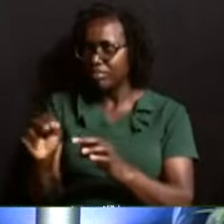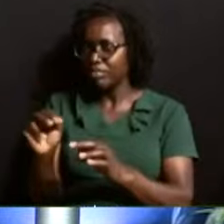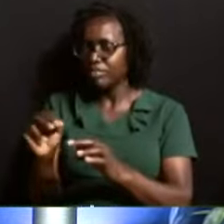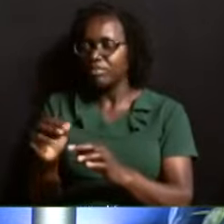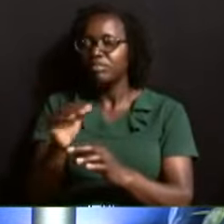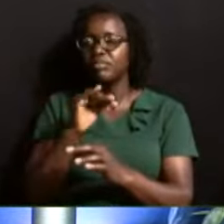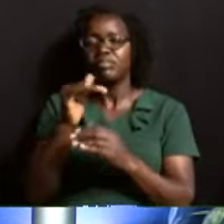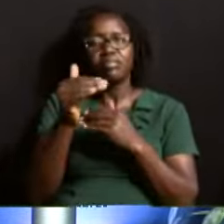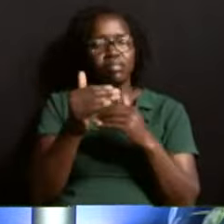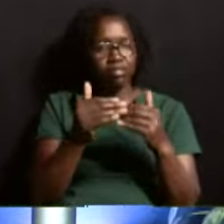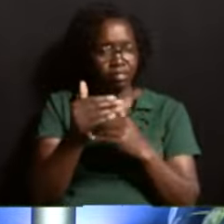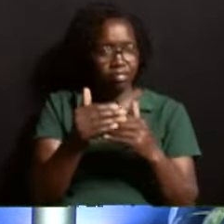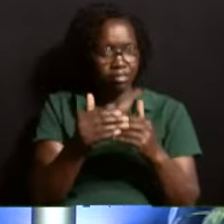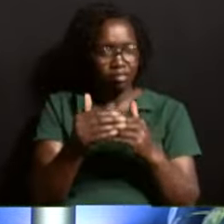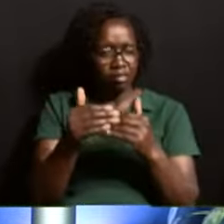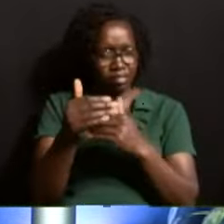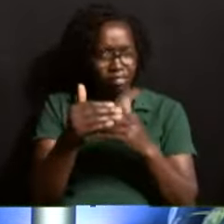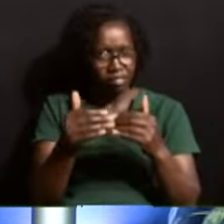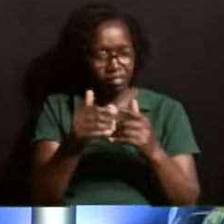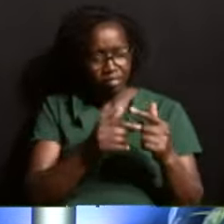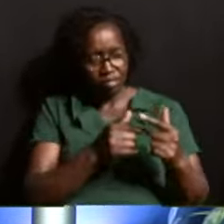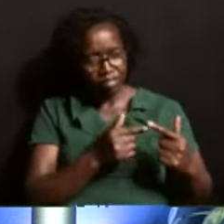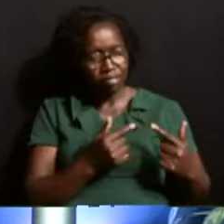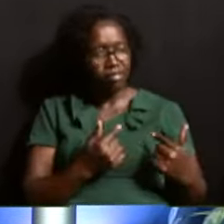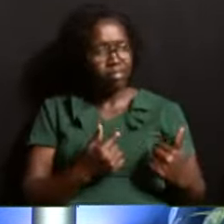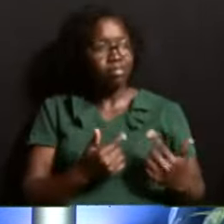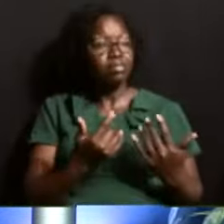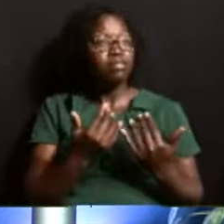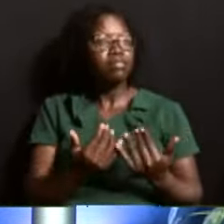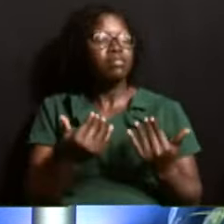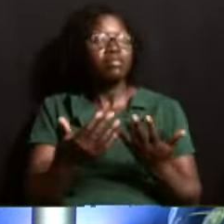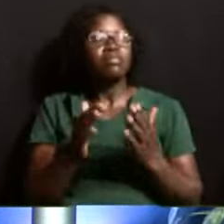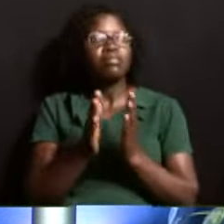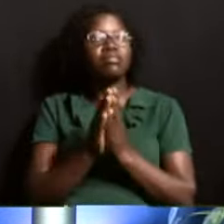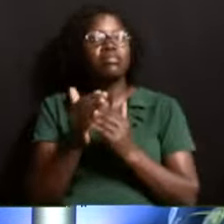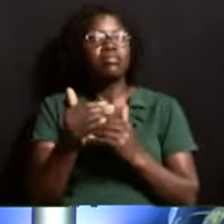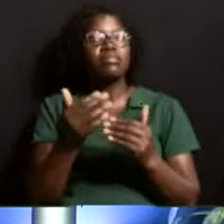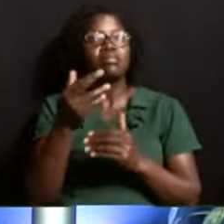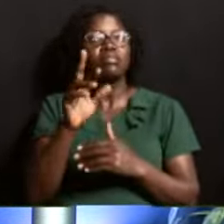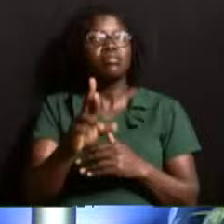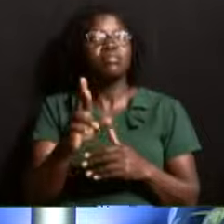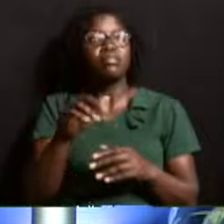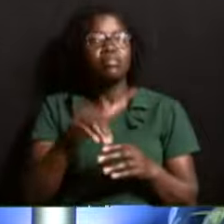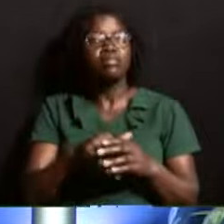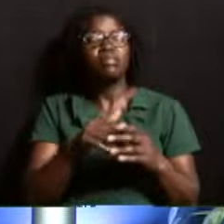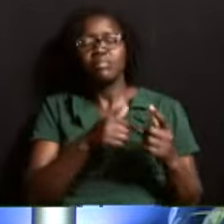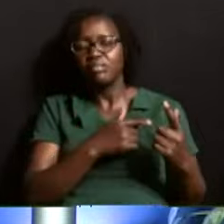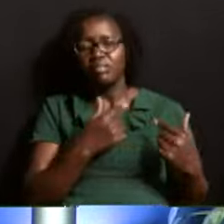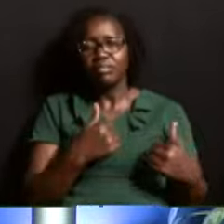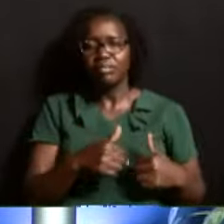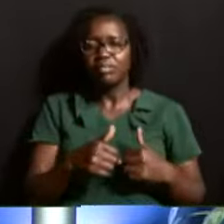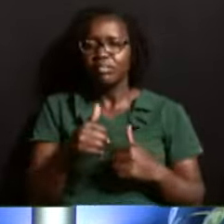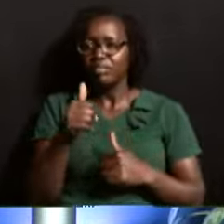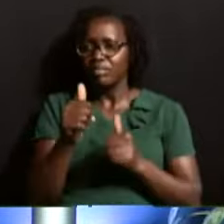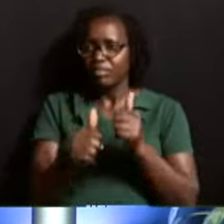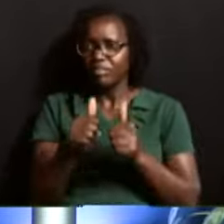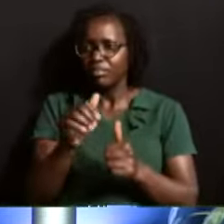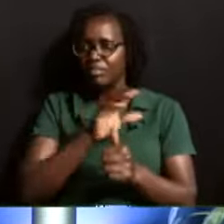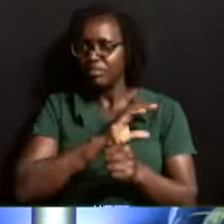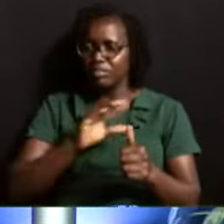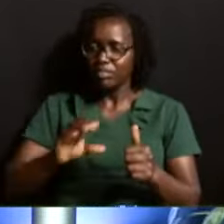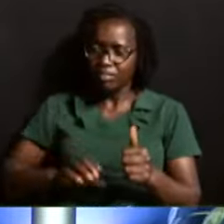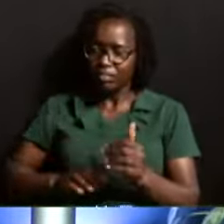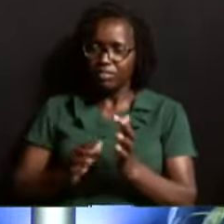is closer, close to the hub. And the closer you are to the hub, which is Christ Jesus,